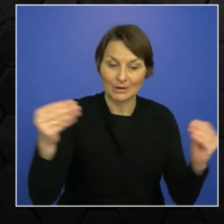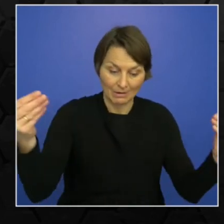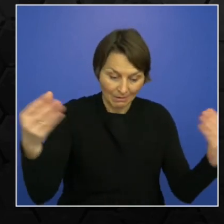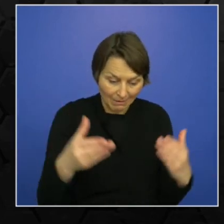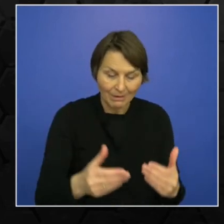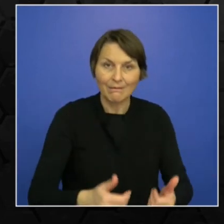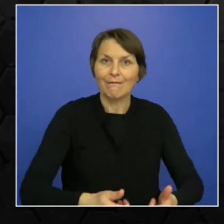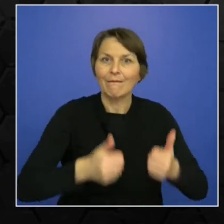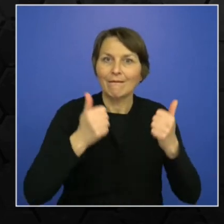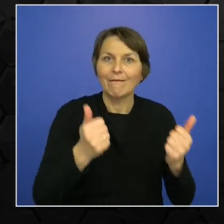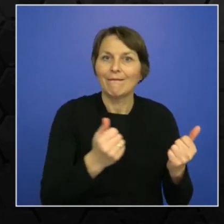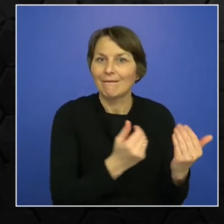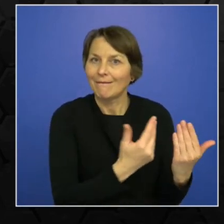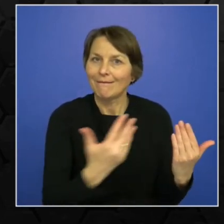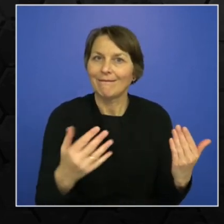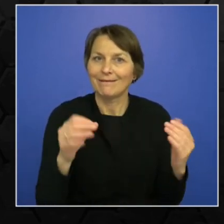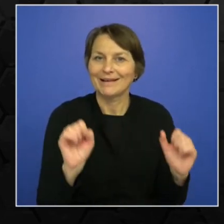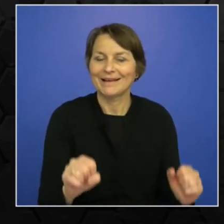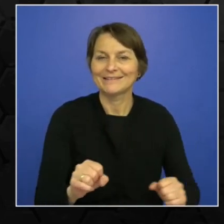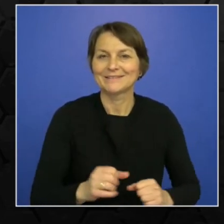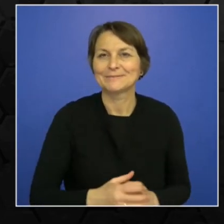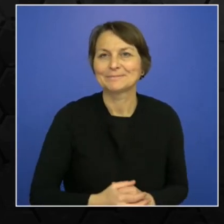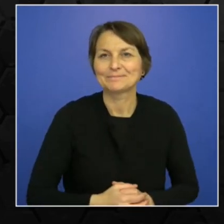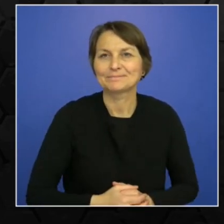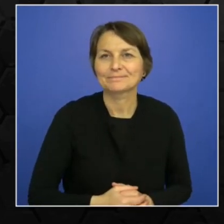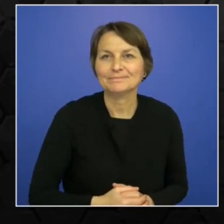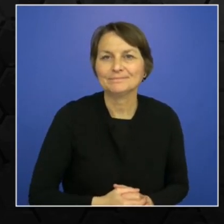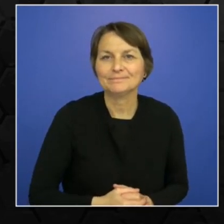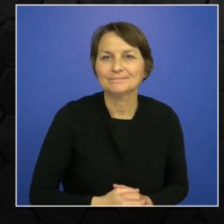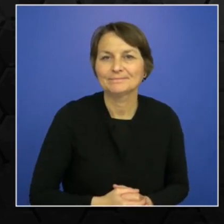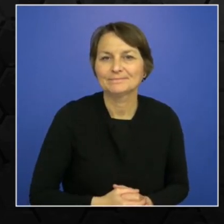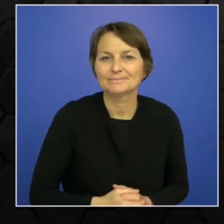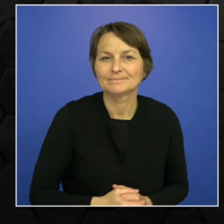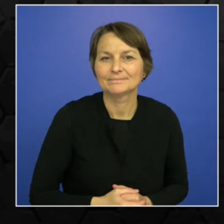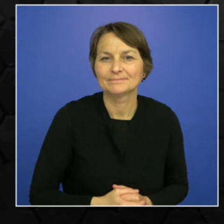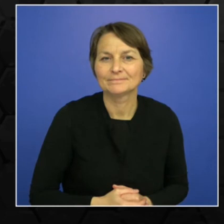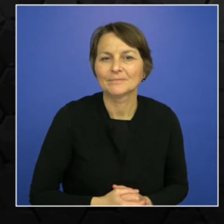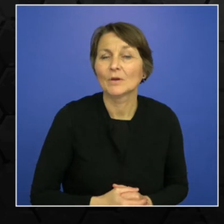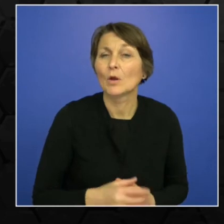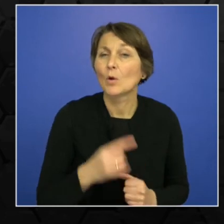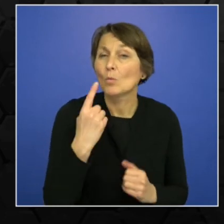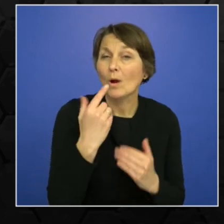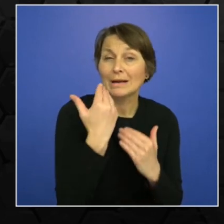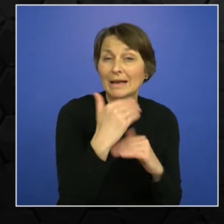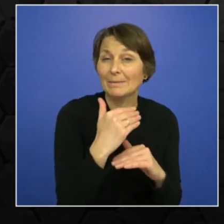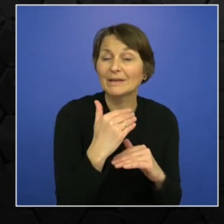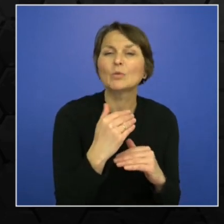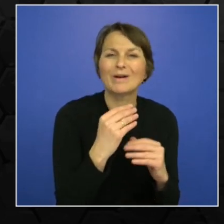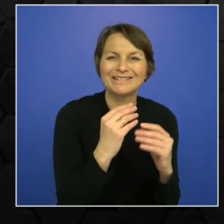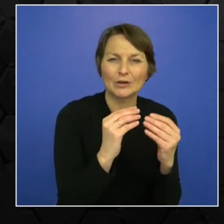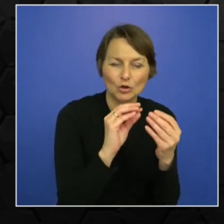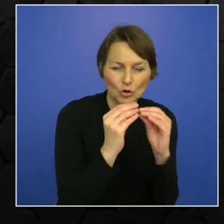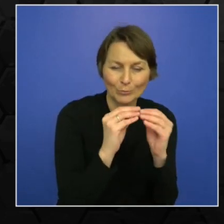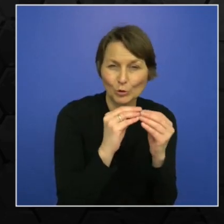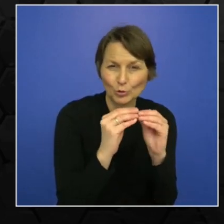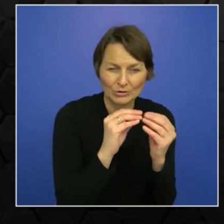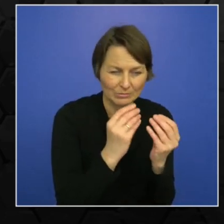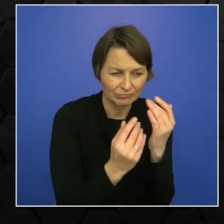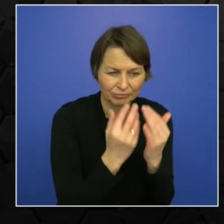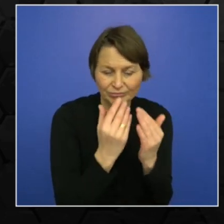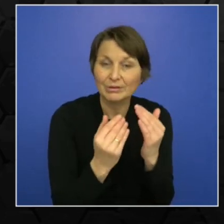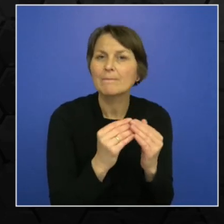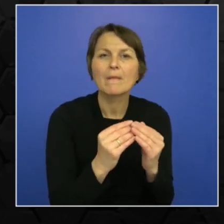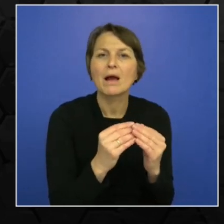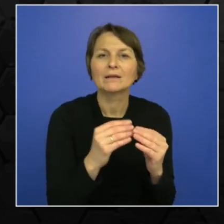of it. So the only restriction is on the compute, and it's not on the memory, and that's why deep